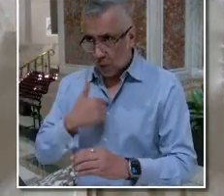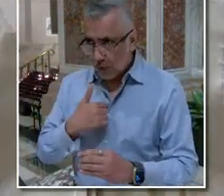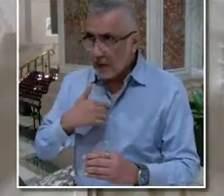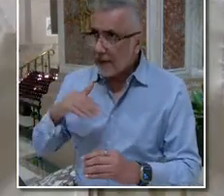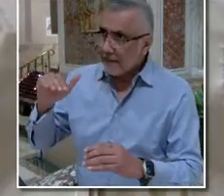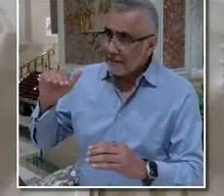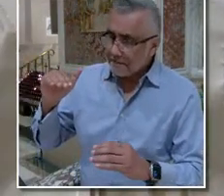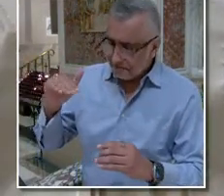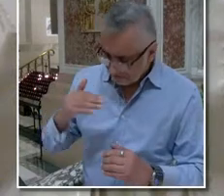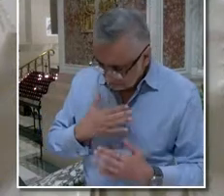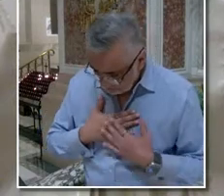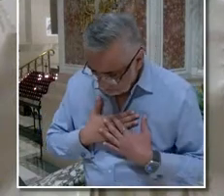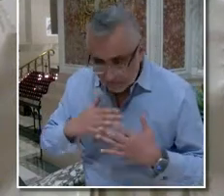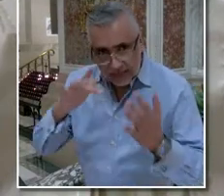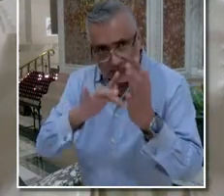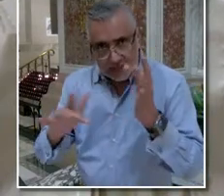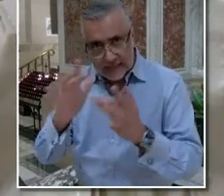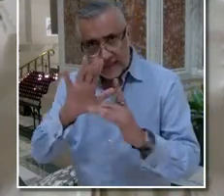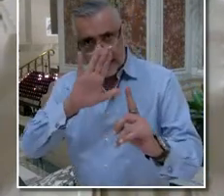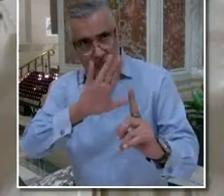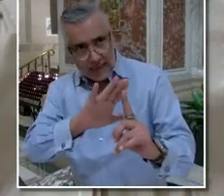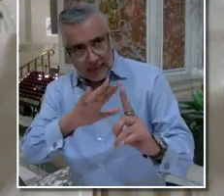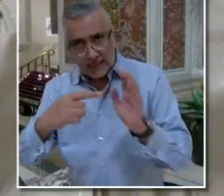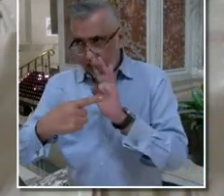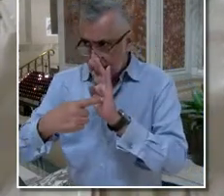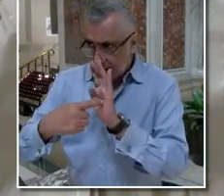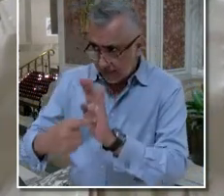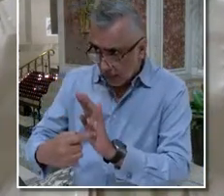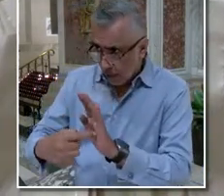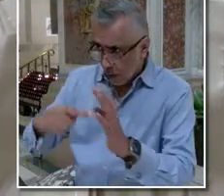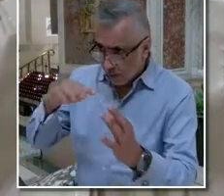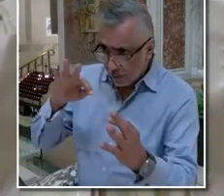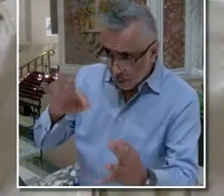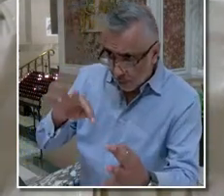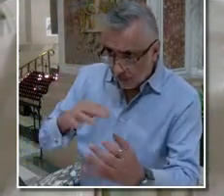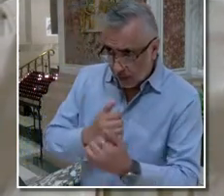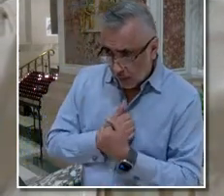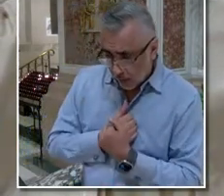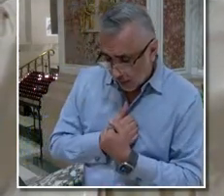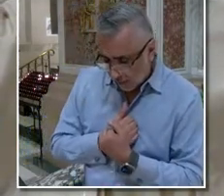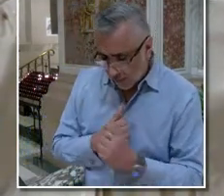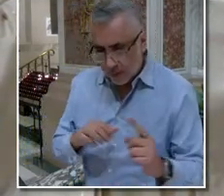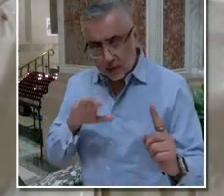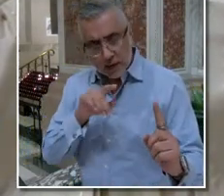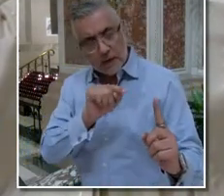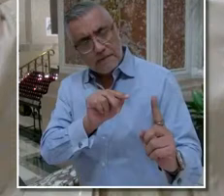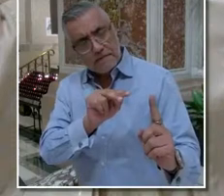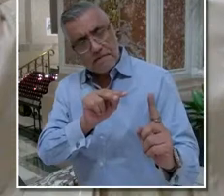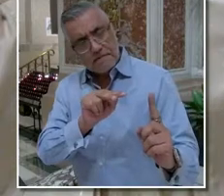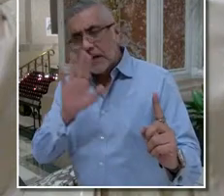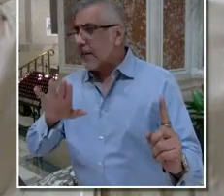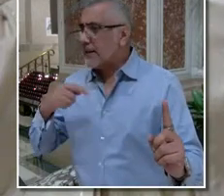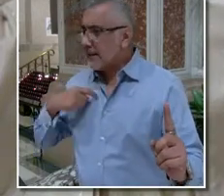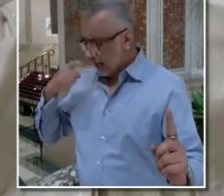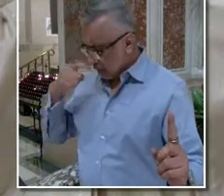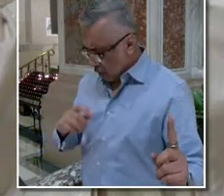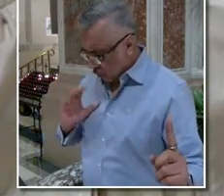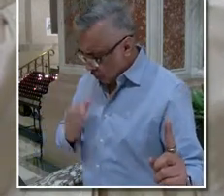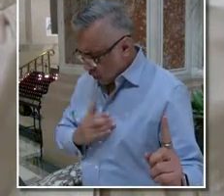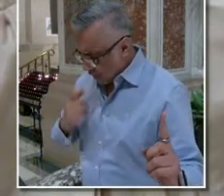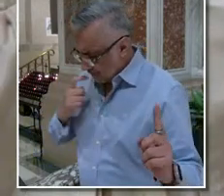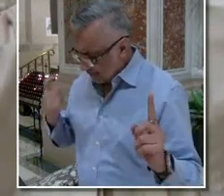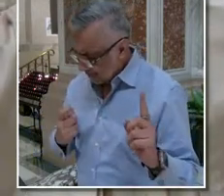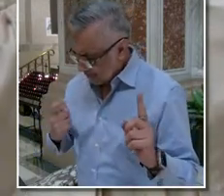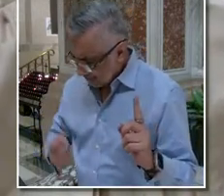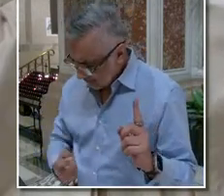mind Jesus' example of perfect love, let us acknowledge our sins and